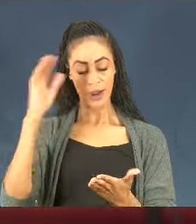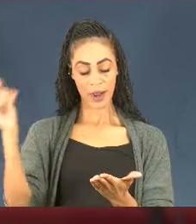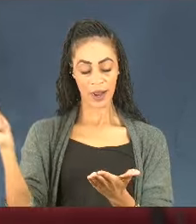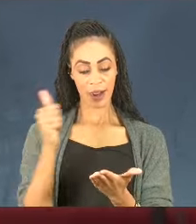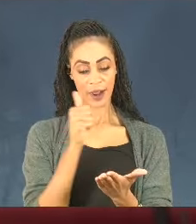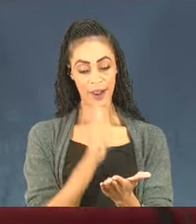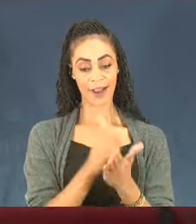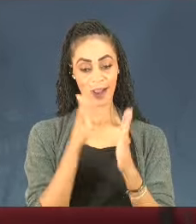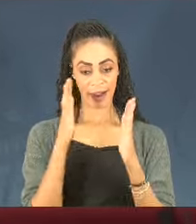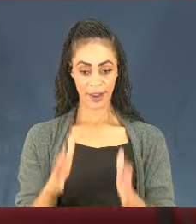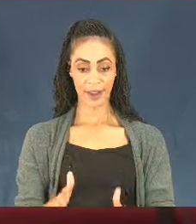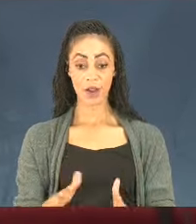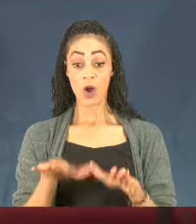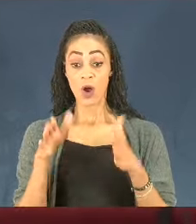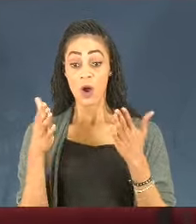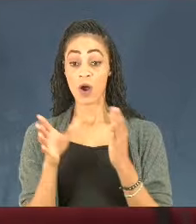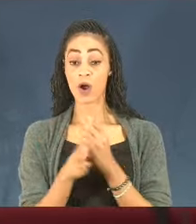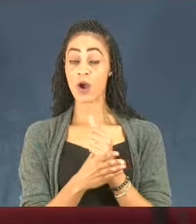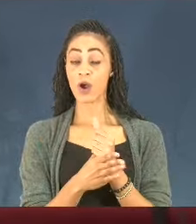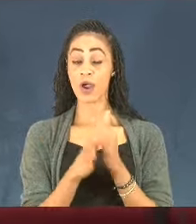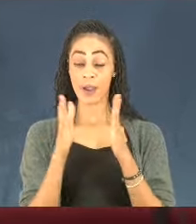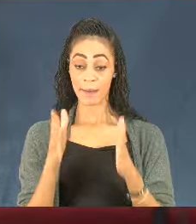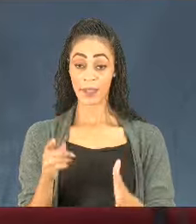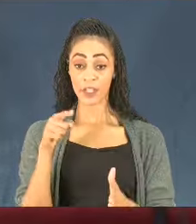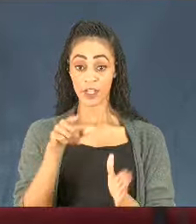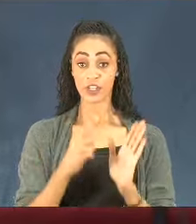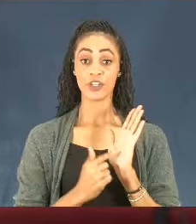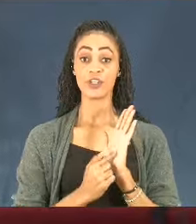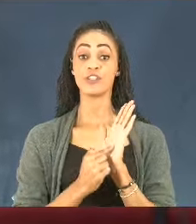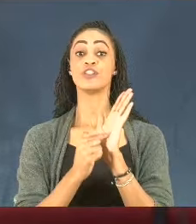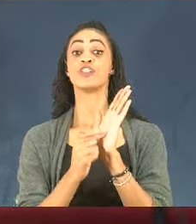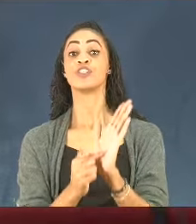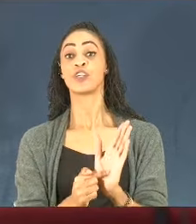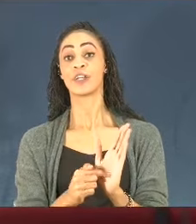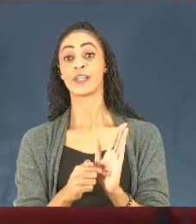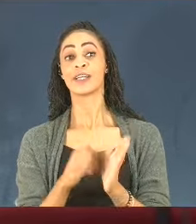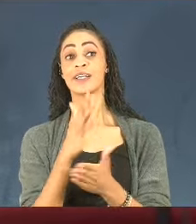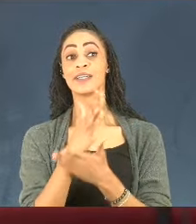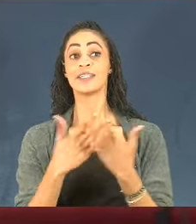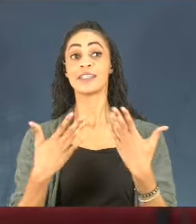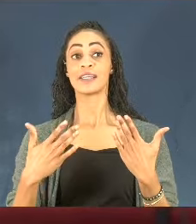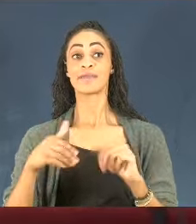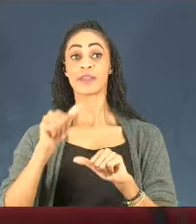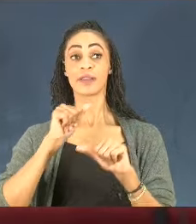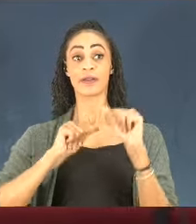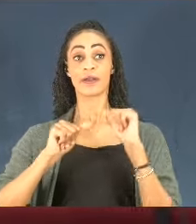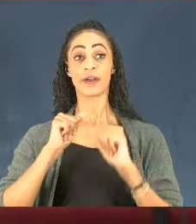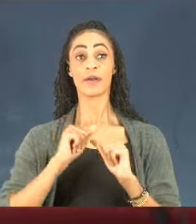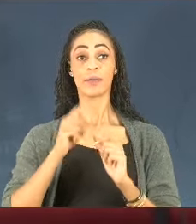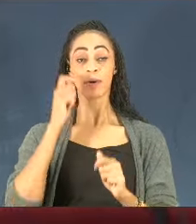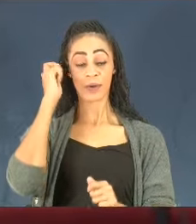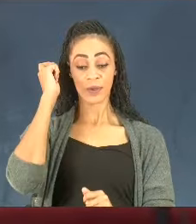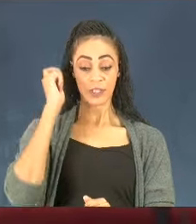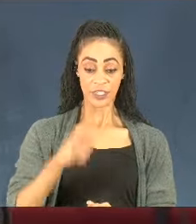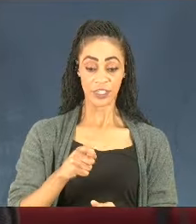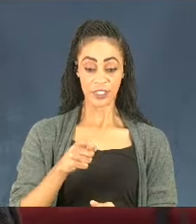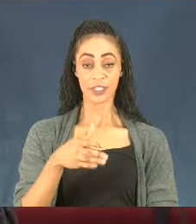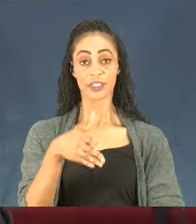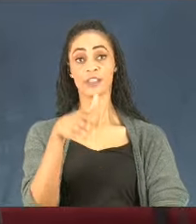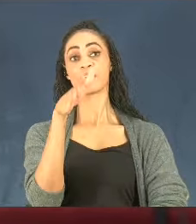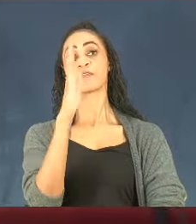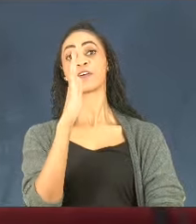law enforcement, you are reflecting something about the justice of God. See, God is in the business of